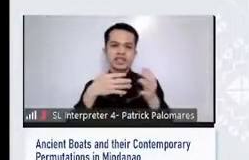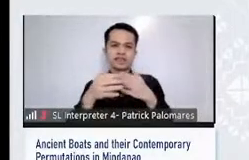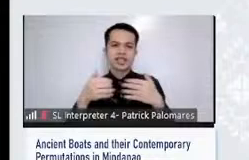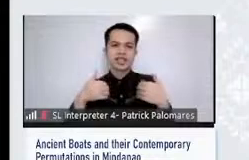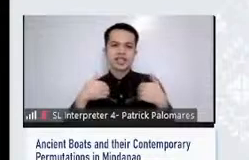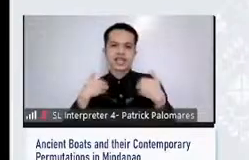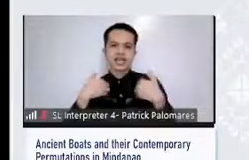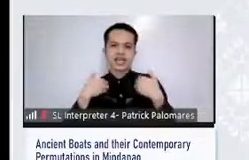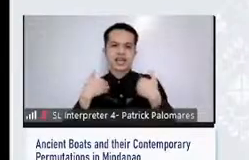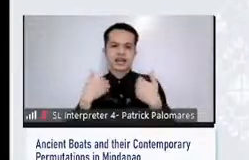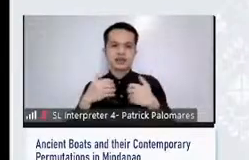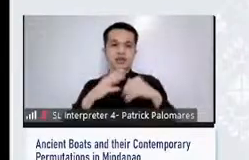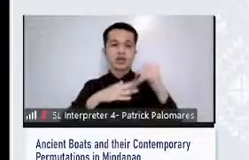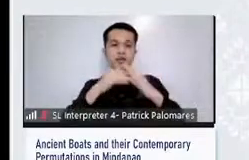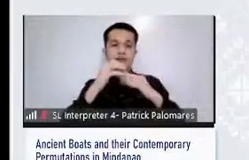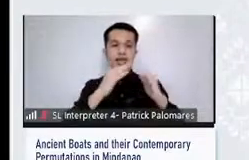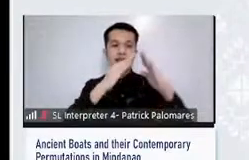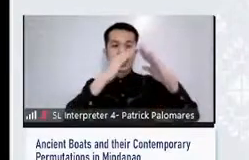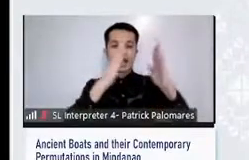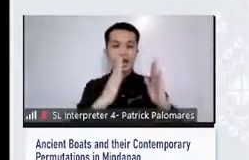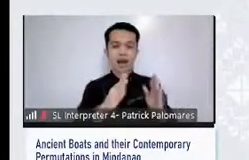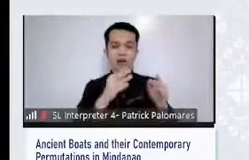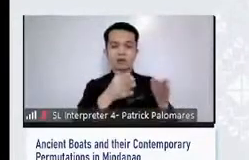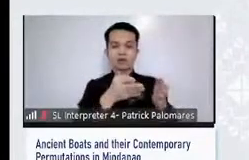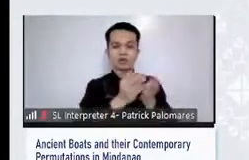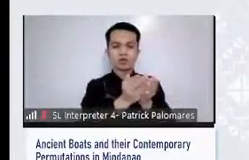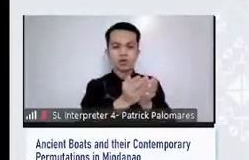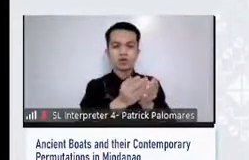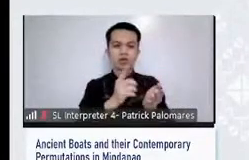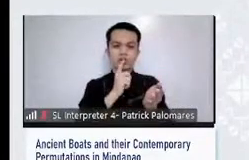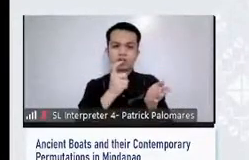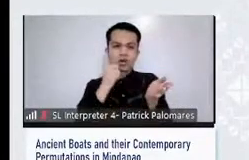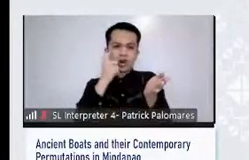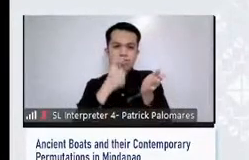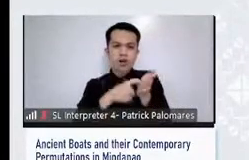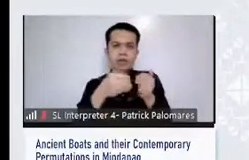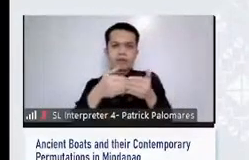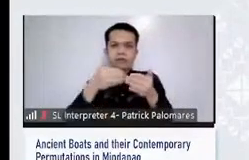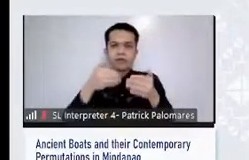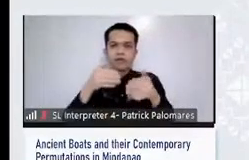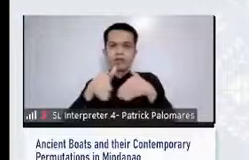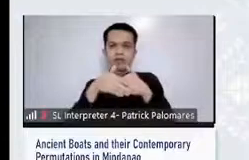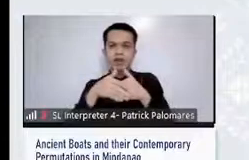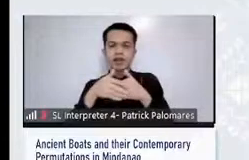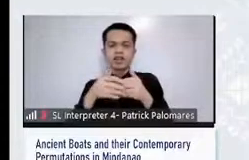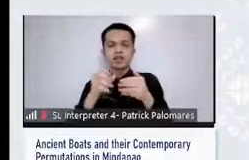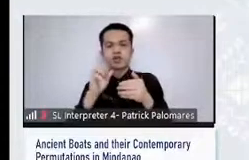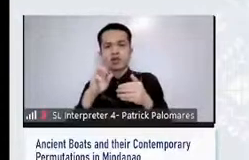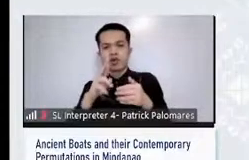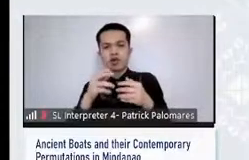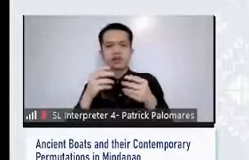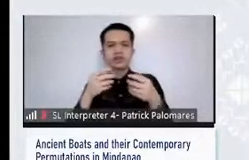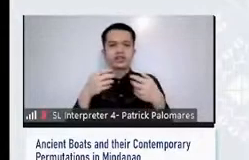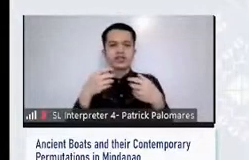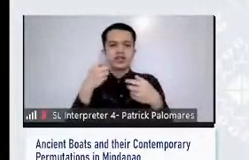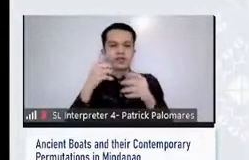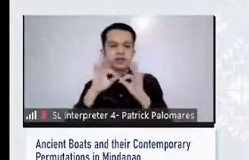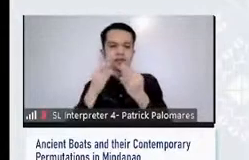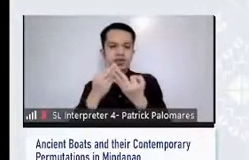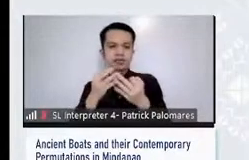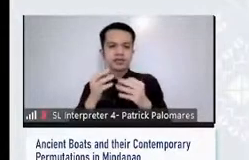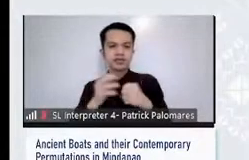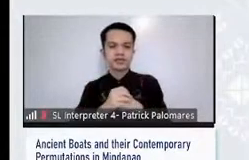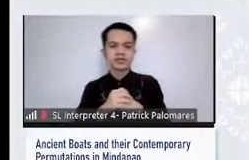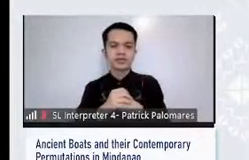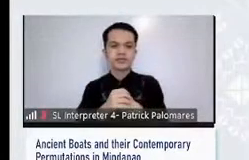Building a houseboat and a fishing boat is a requirement before marriage and raising a family, forming a part of the bride price.